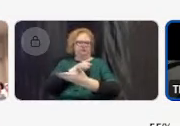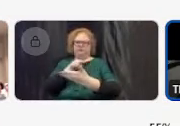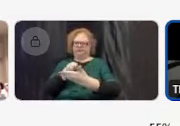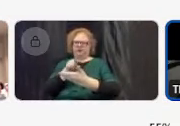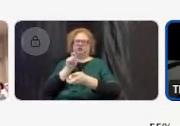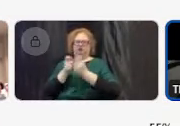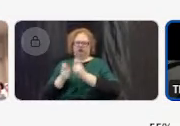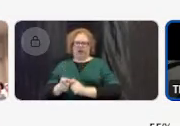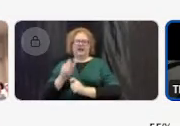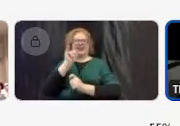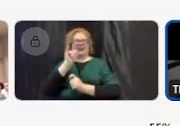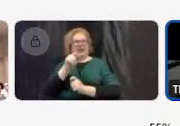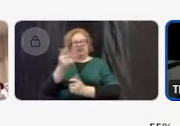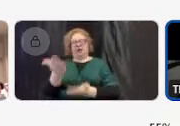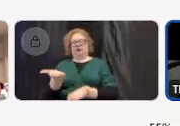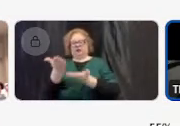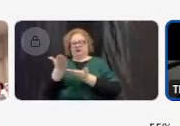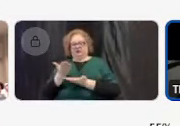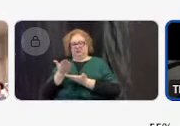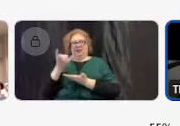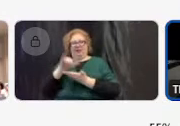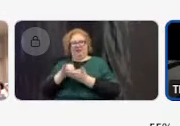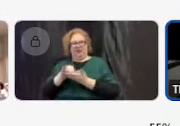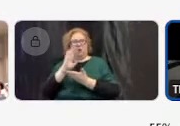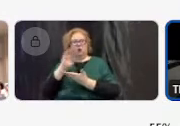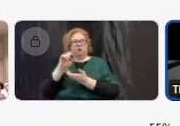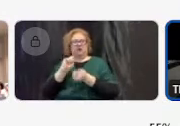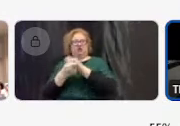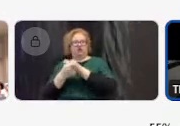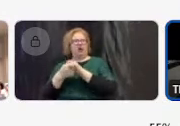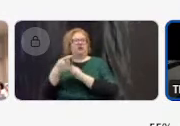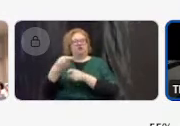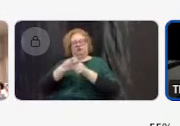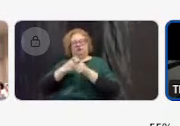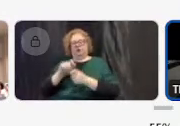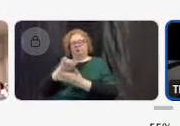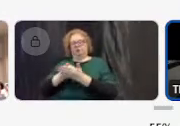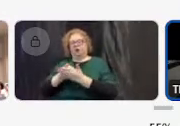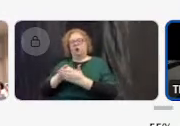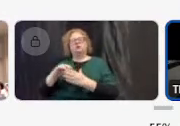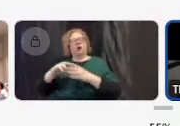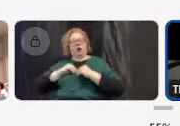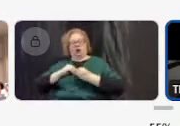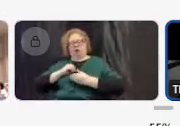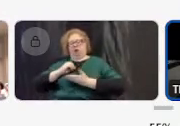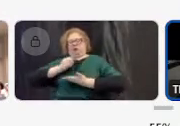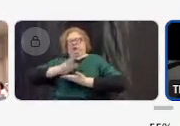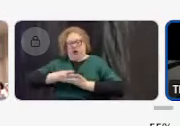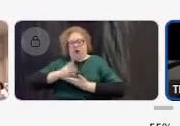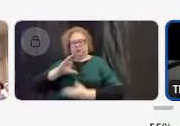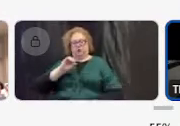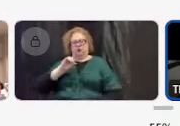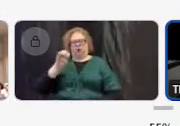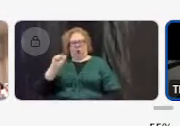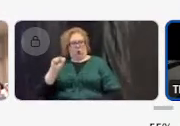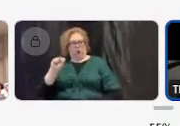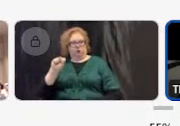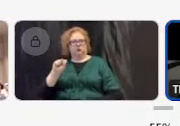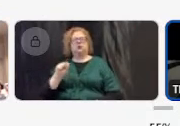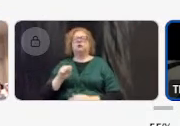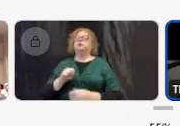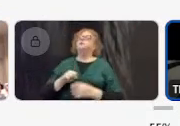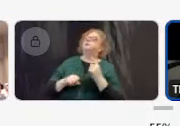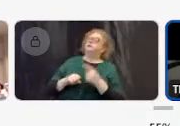review accordingly to the adopted codes. Okay, and they submit those plans to you? Yes, to our office. Okay, and you have a